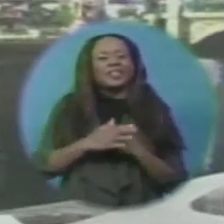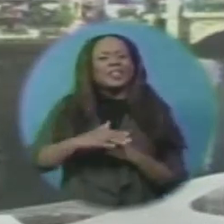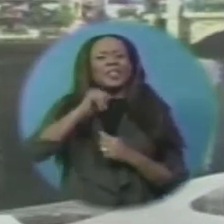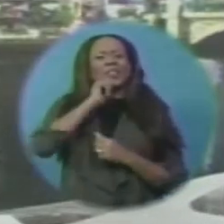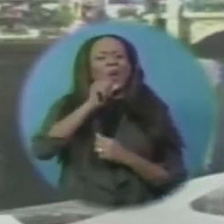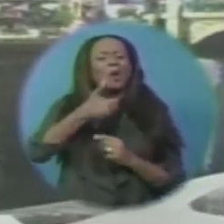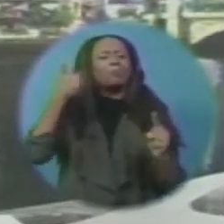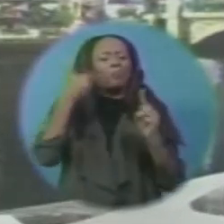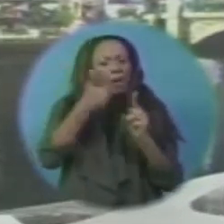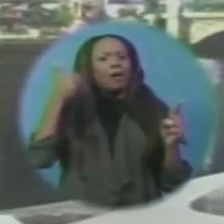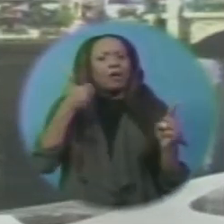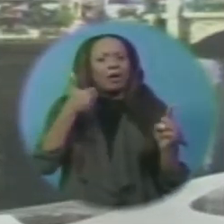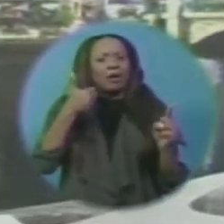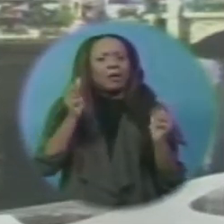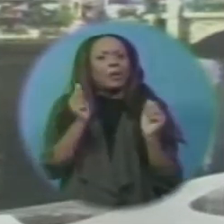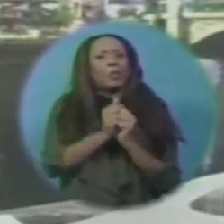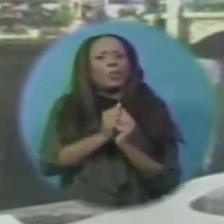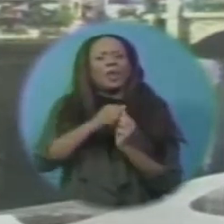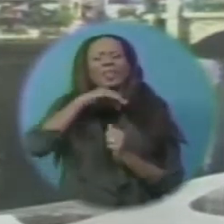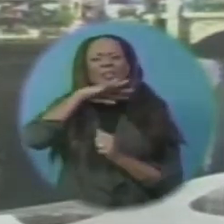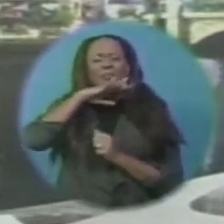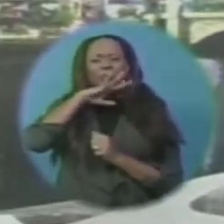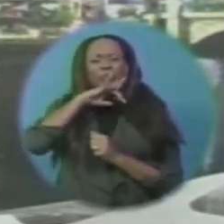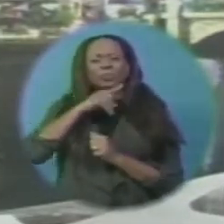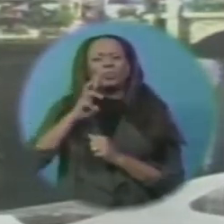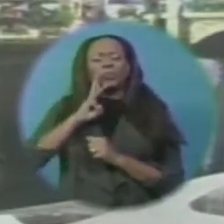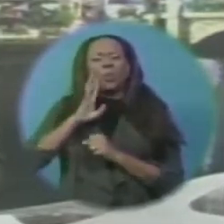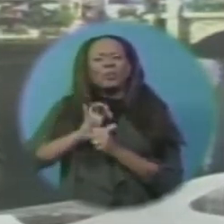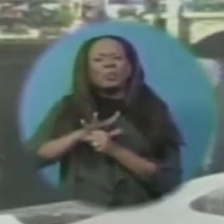directly affected by the ongoing sewage problem on